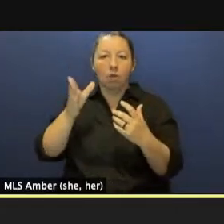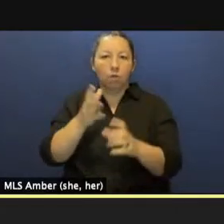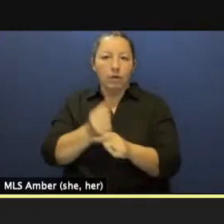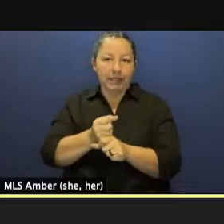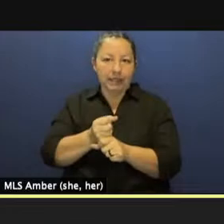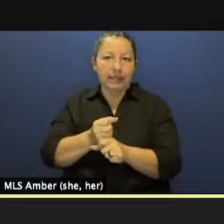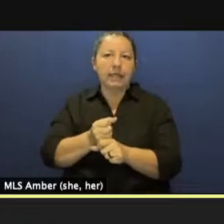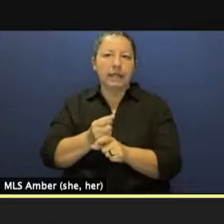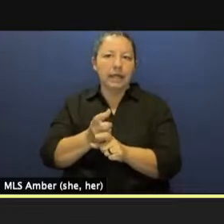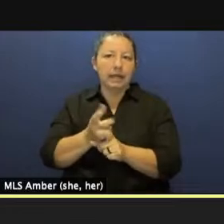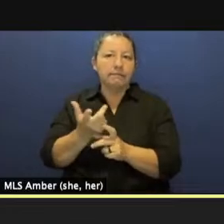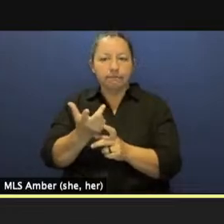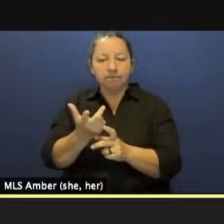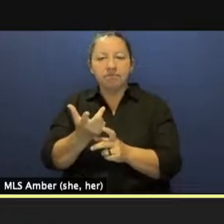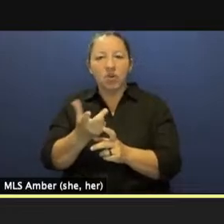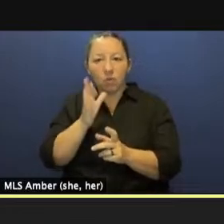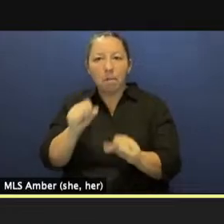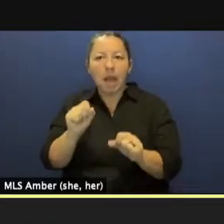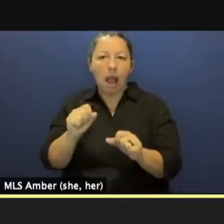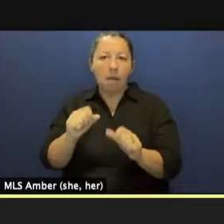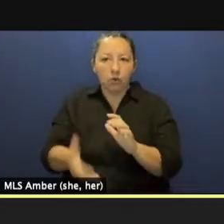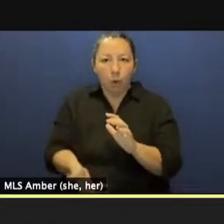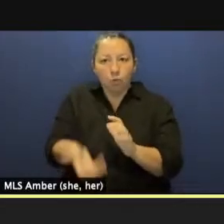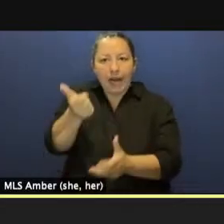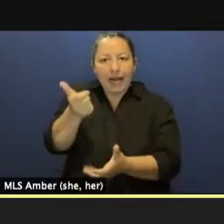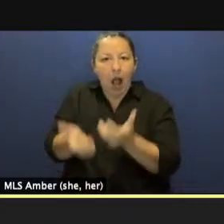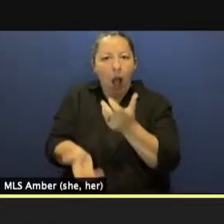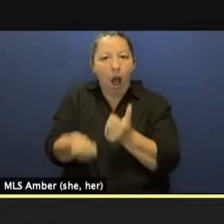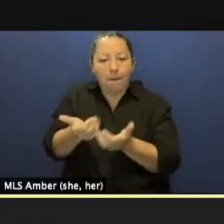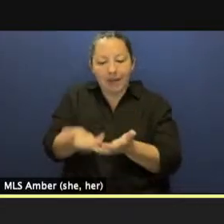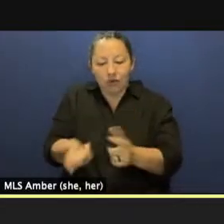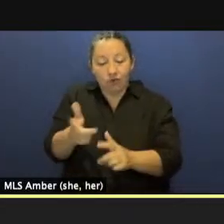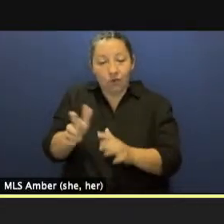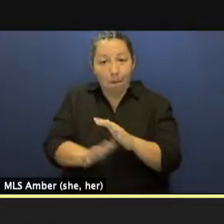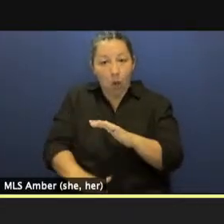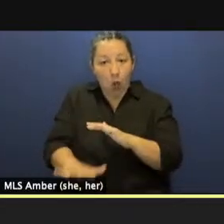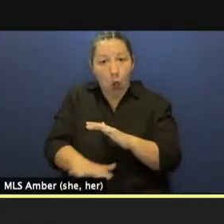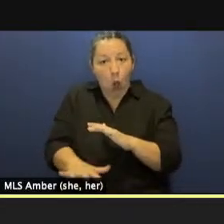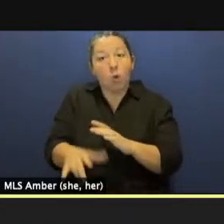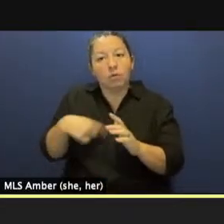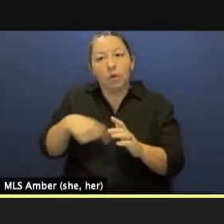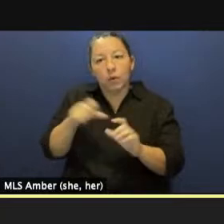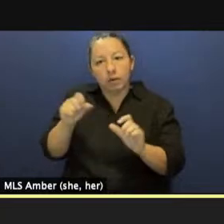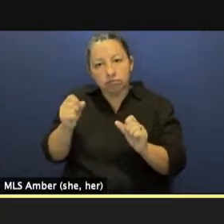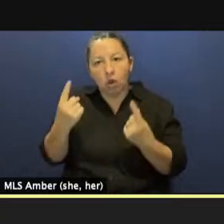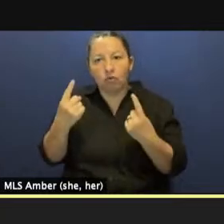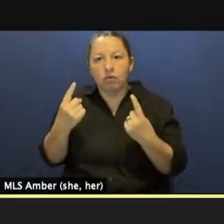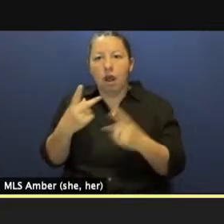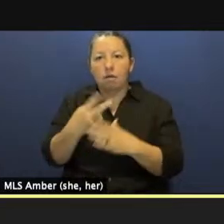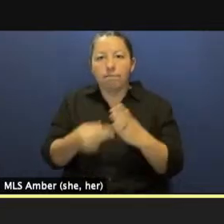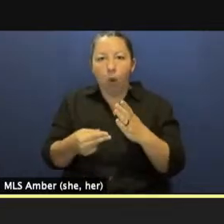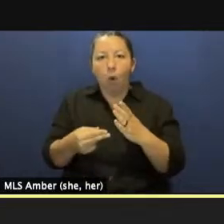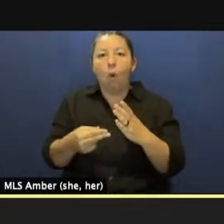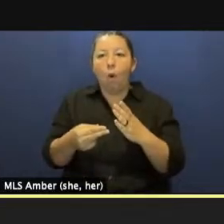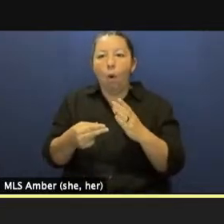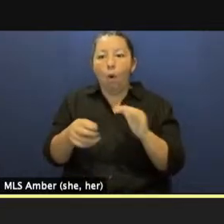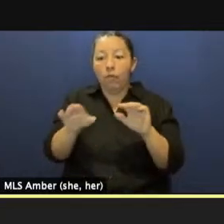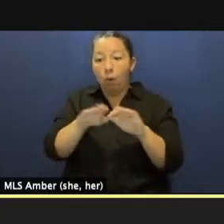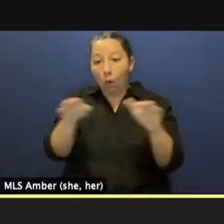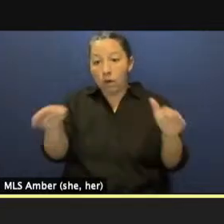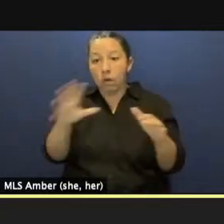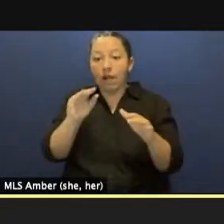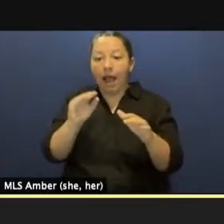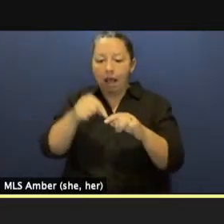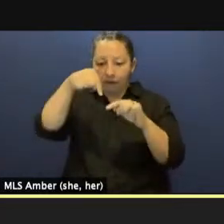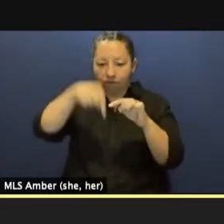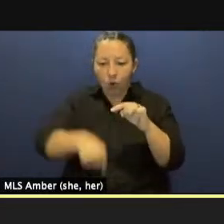is going to be able to bring up materials from below in order for us to understand both the horizontal and vertical distribution